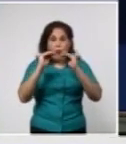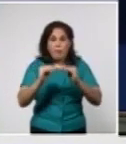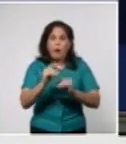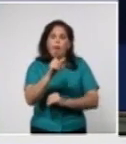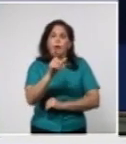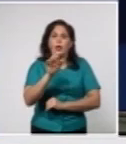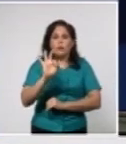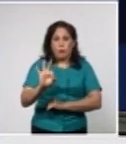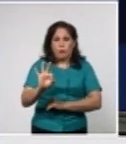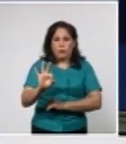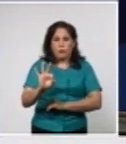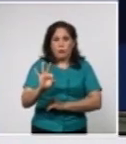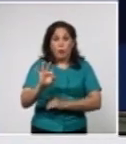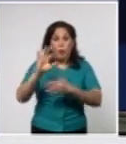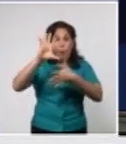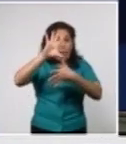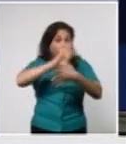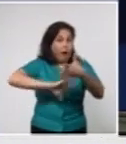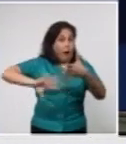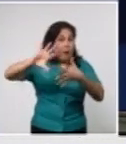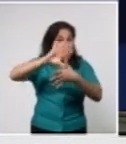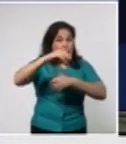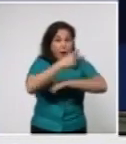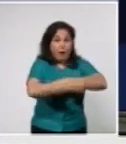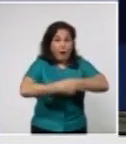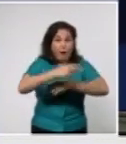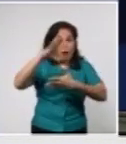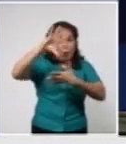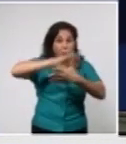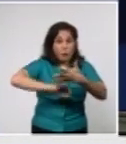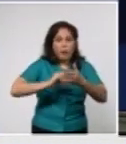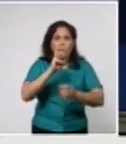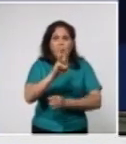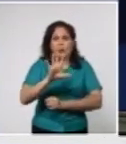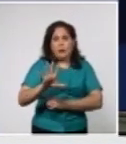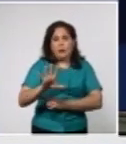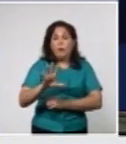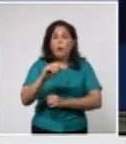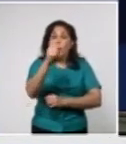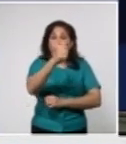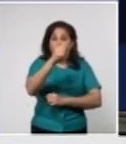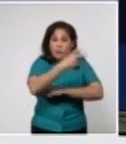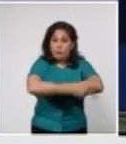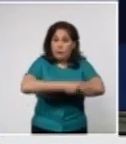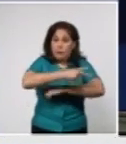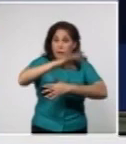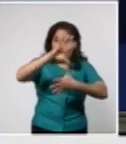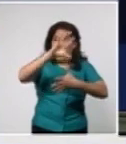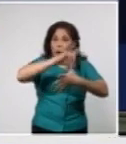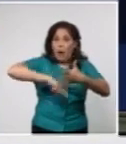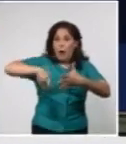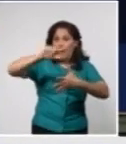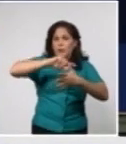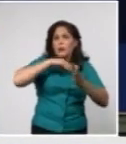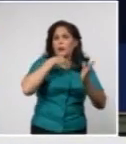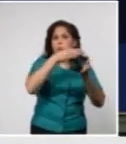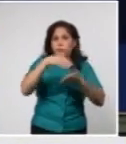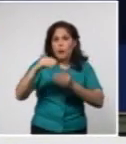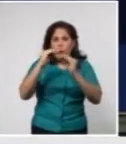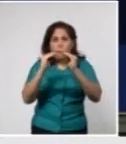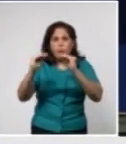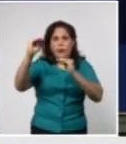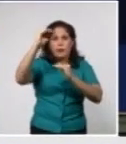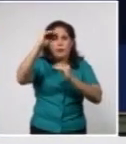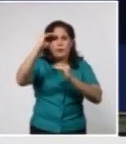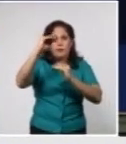and ranks 18th among the countries of the region. And there are 10 countries in the region of the